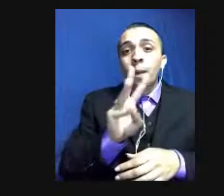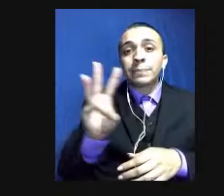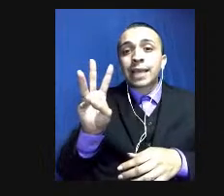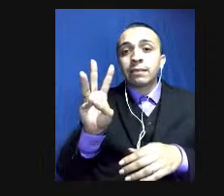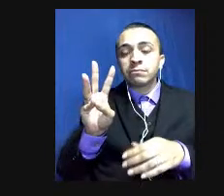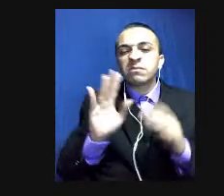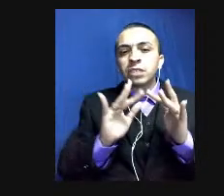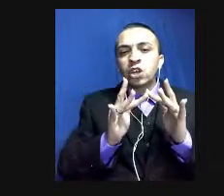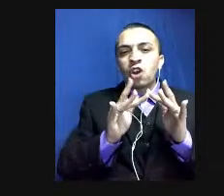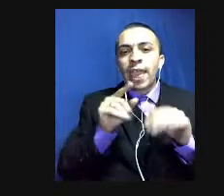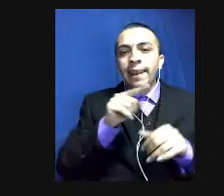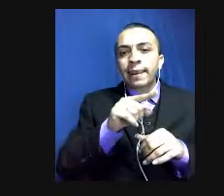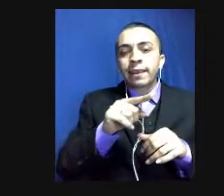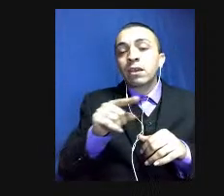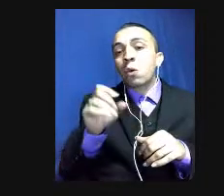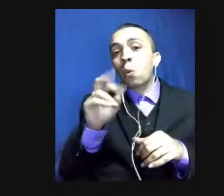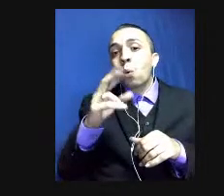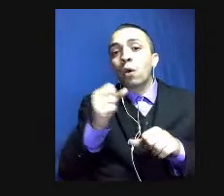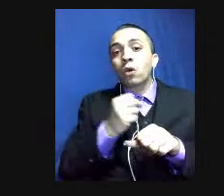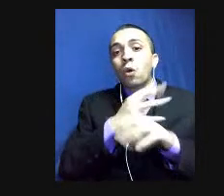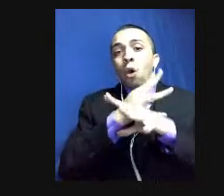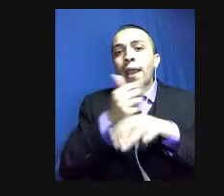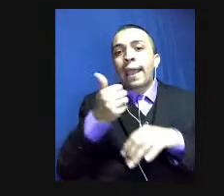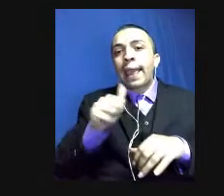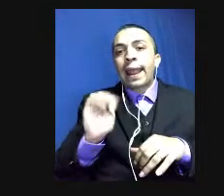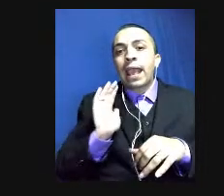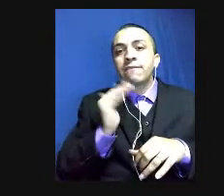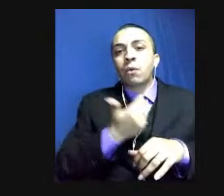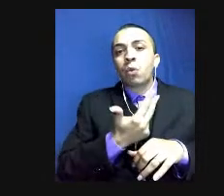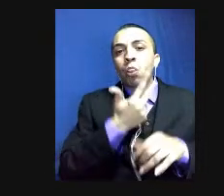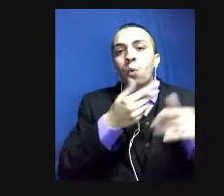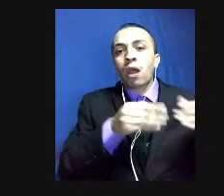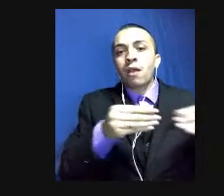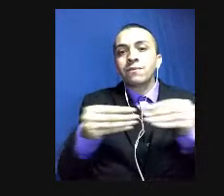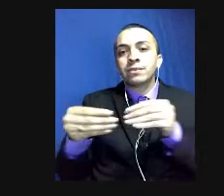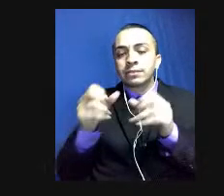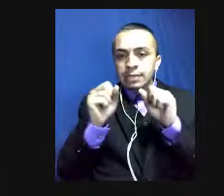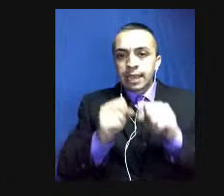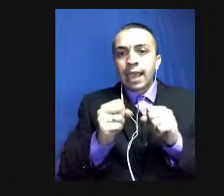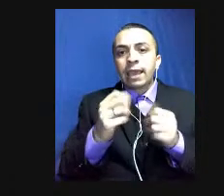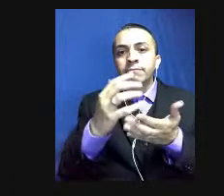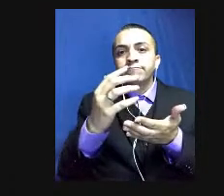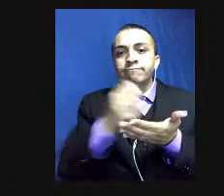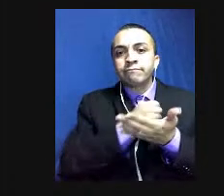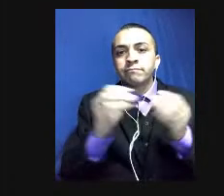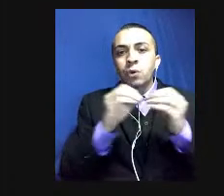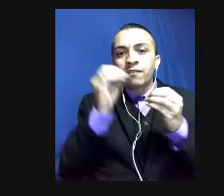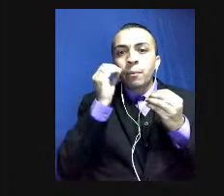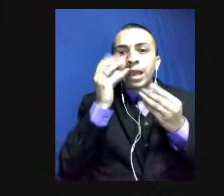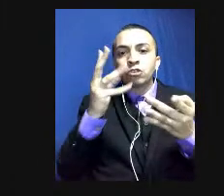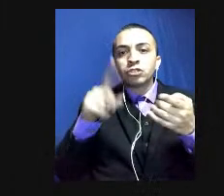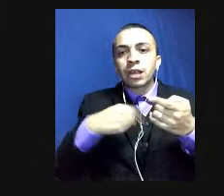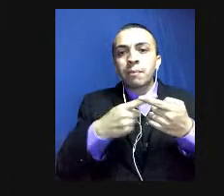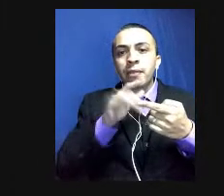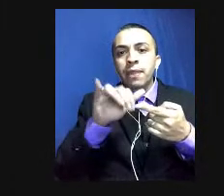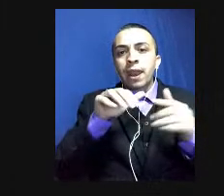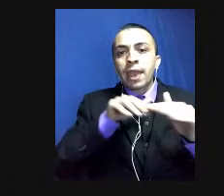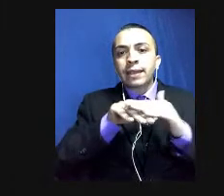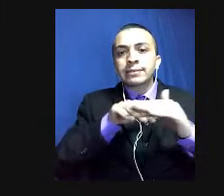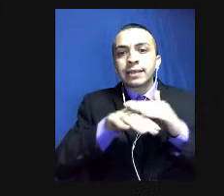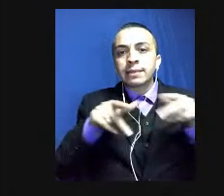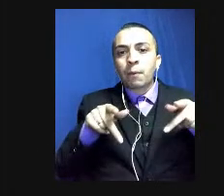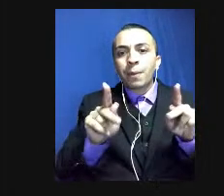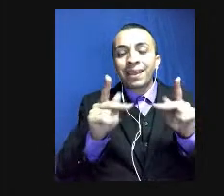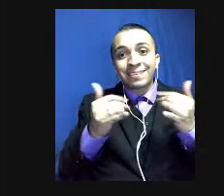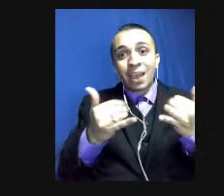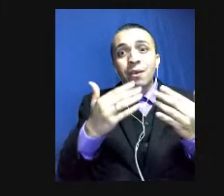internet and or call any one of our three offices to get information in regards to those access permits. With that, have a